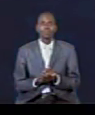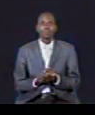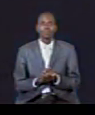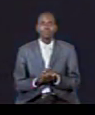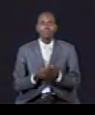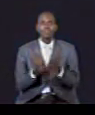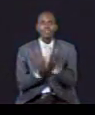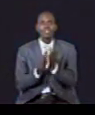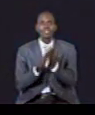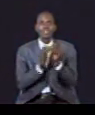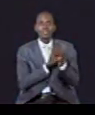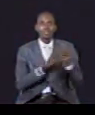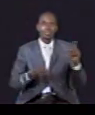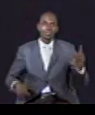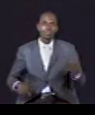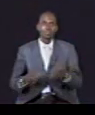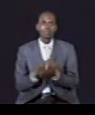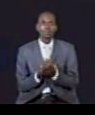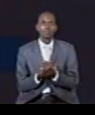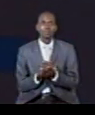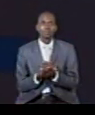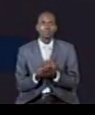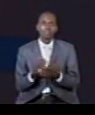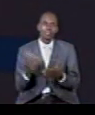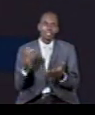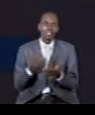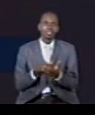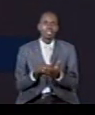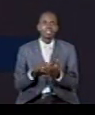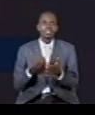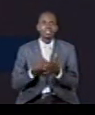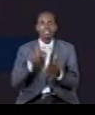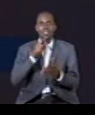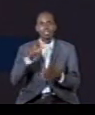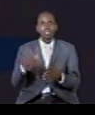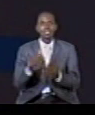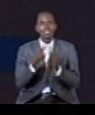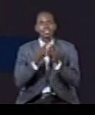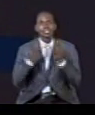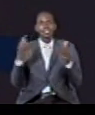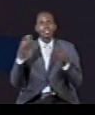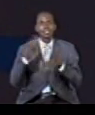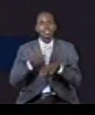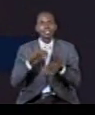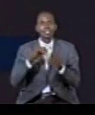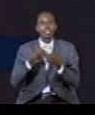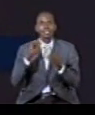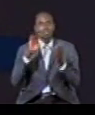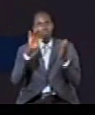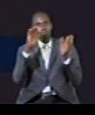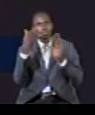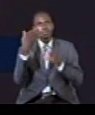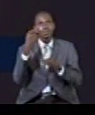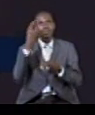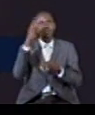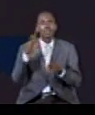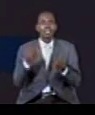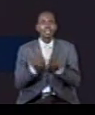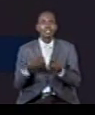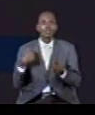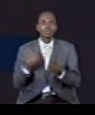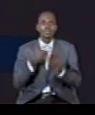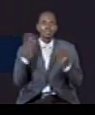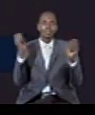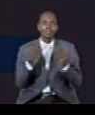Praise the Lord. Once again, it's another great time in the presence of God as we celebrate 1 year of